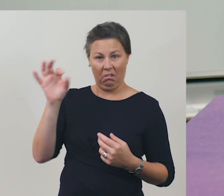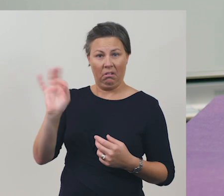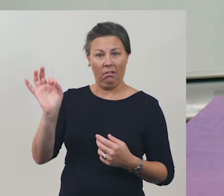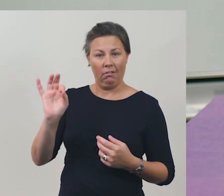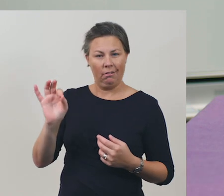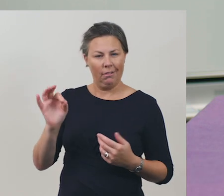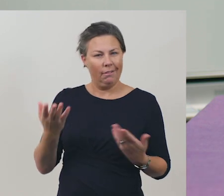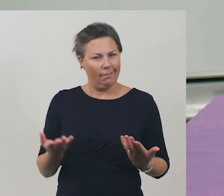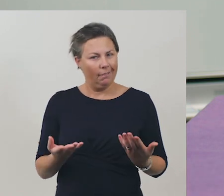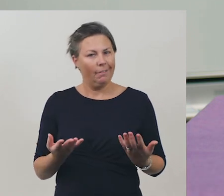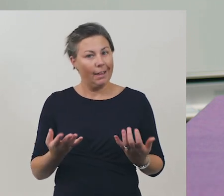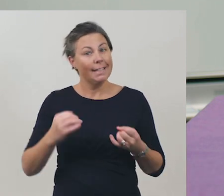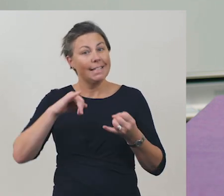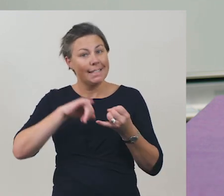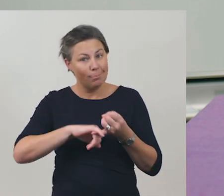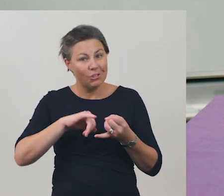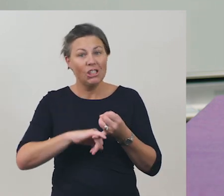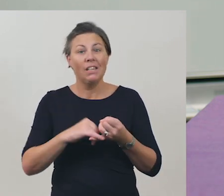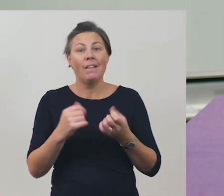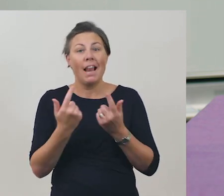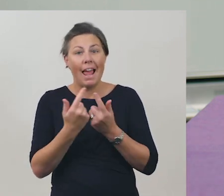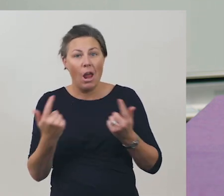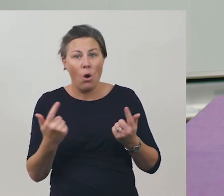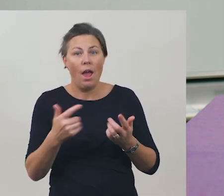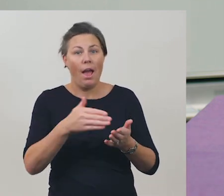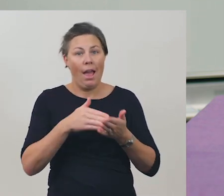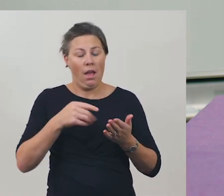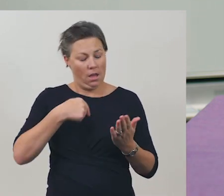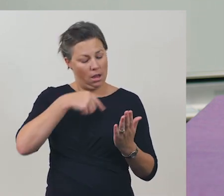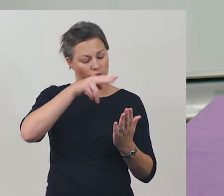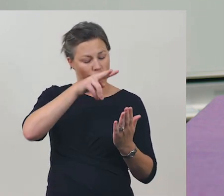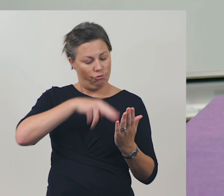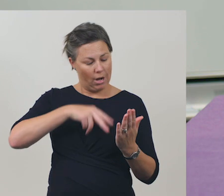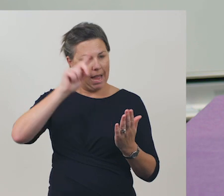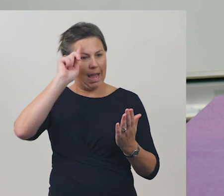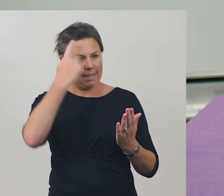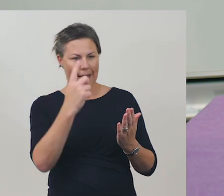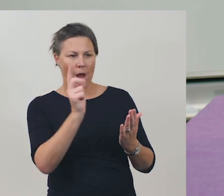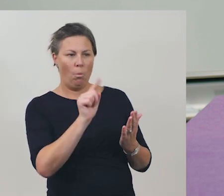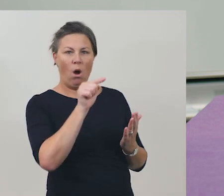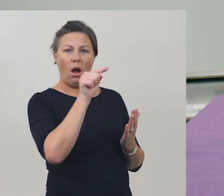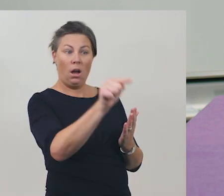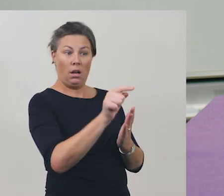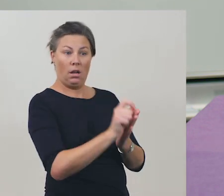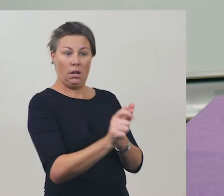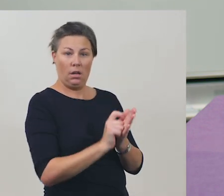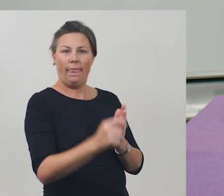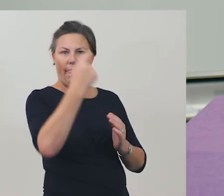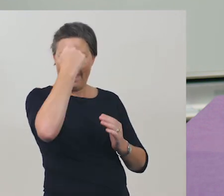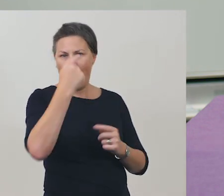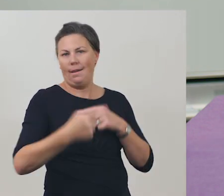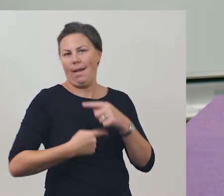Subjective language helps the reader understand the author's point of view about the vehicle, which is represented in a positive way through the use